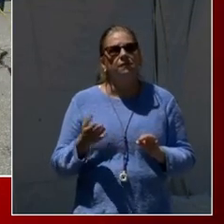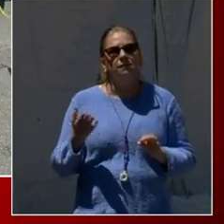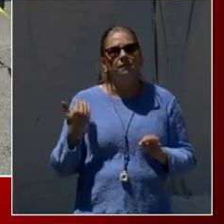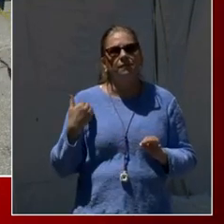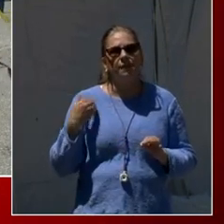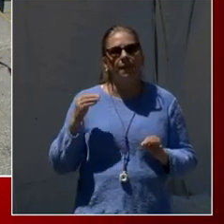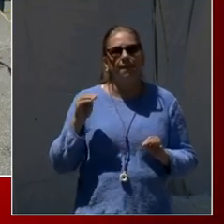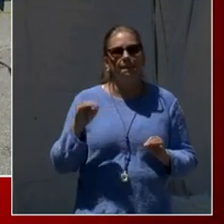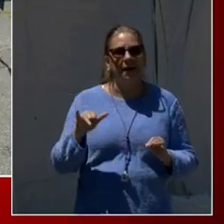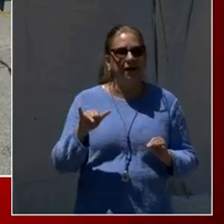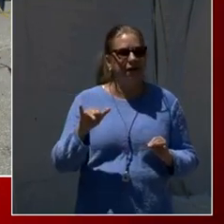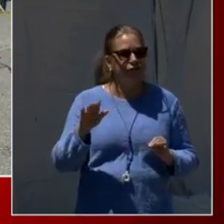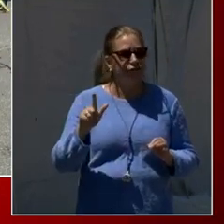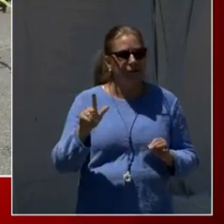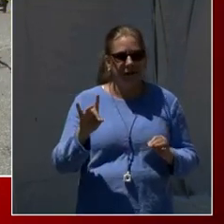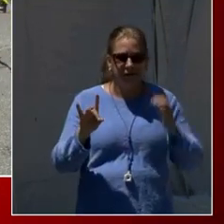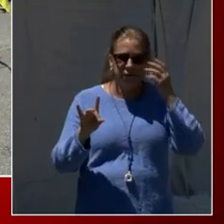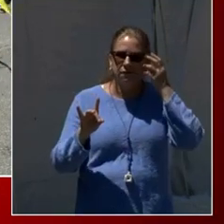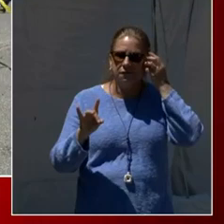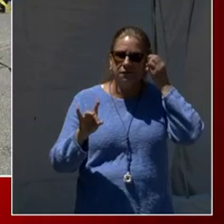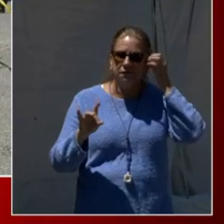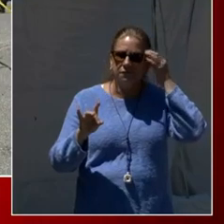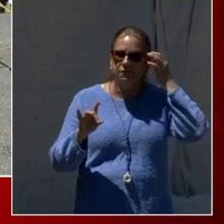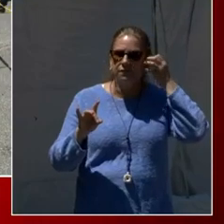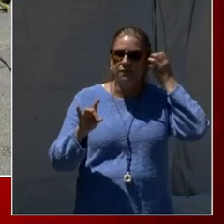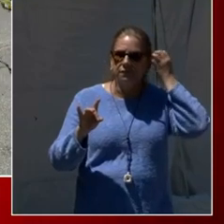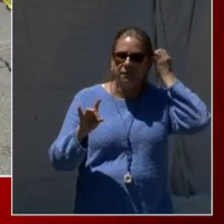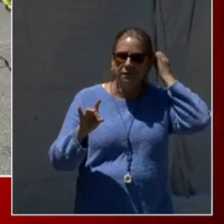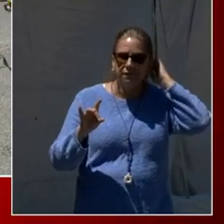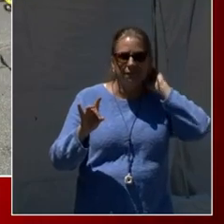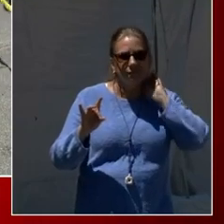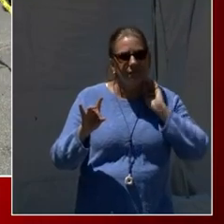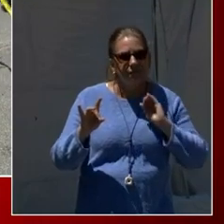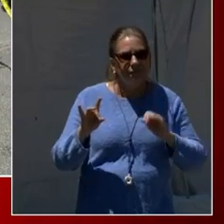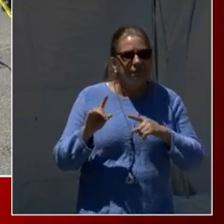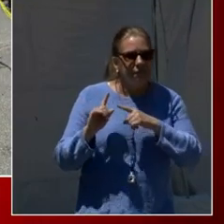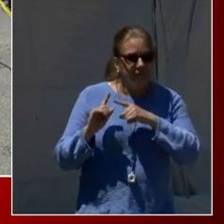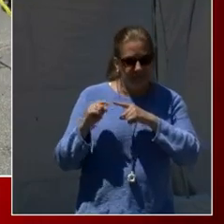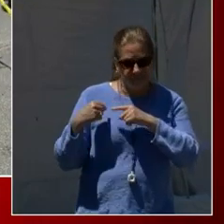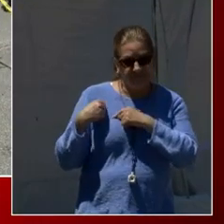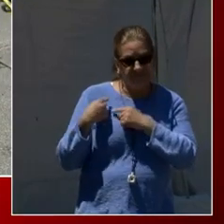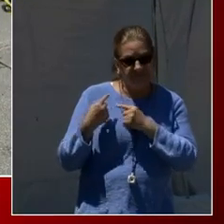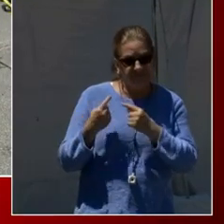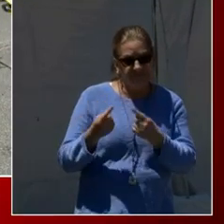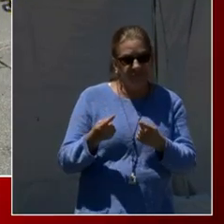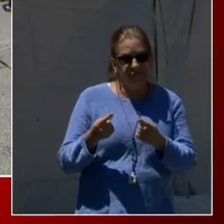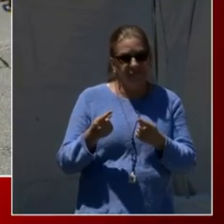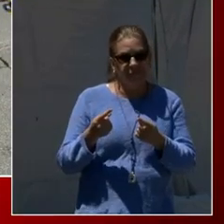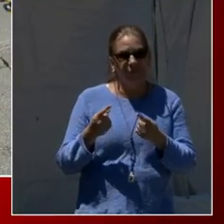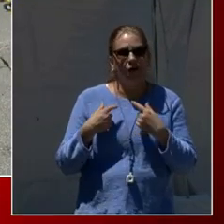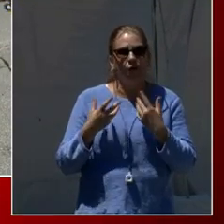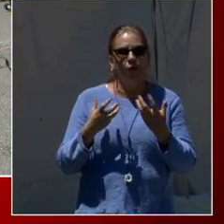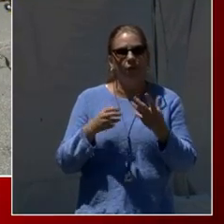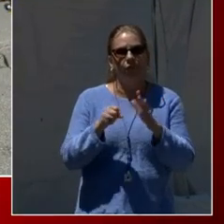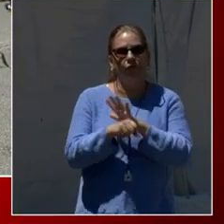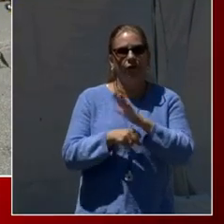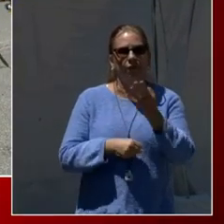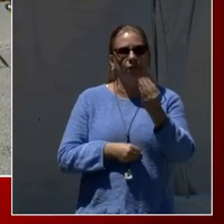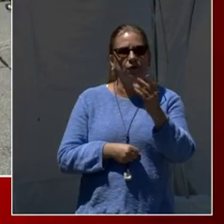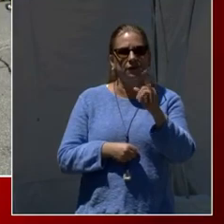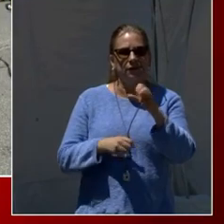29th. Because we want to begin to look for a 14-day decline in phase 1.